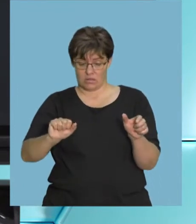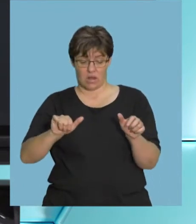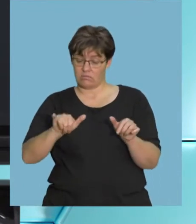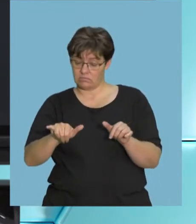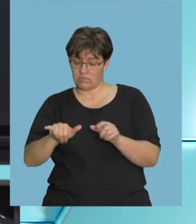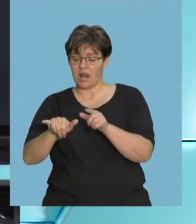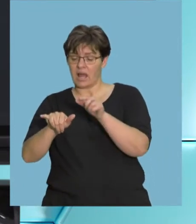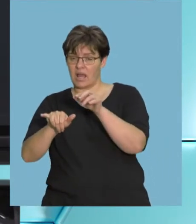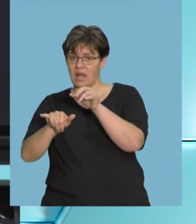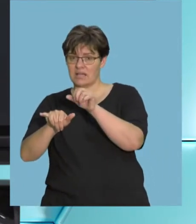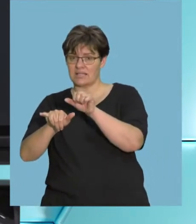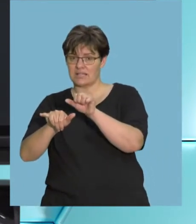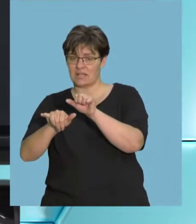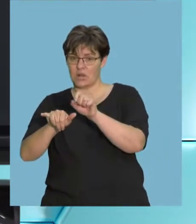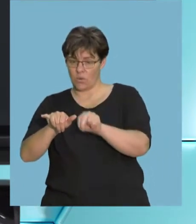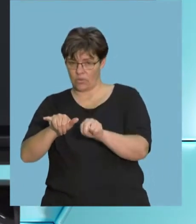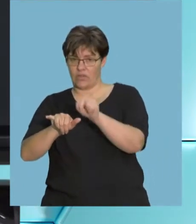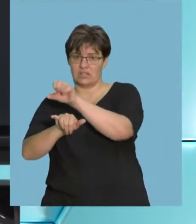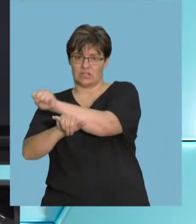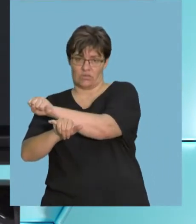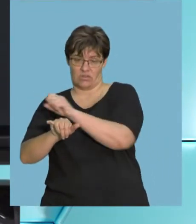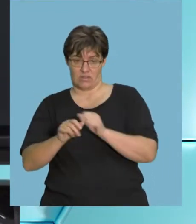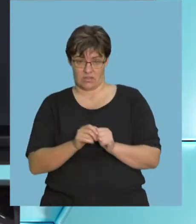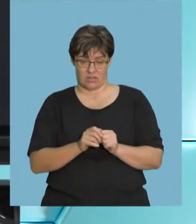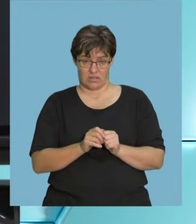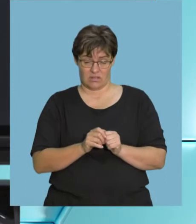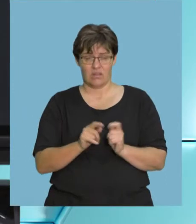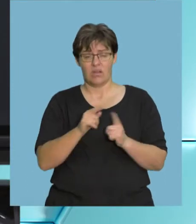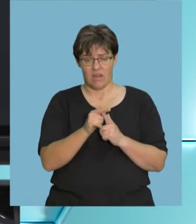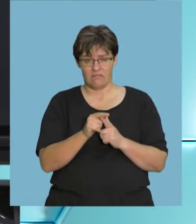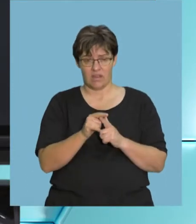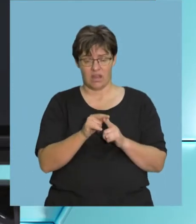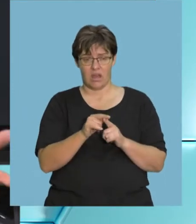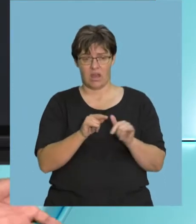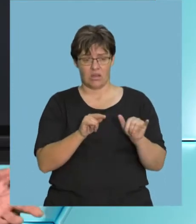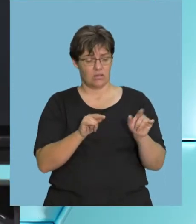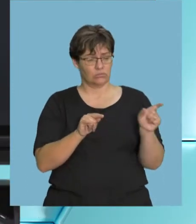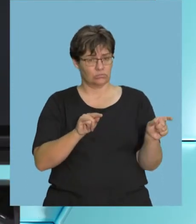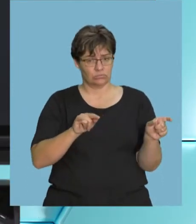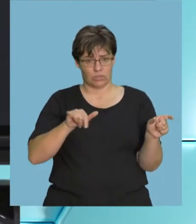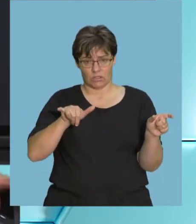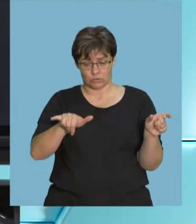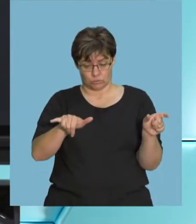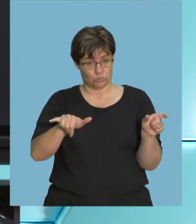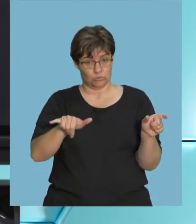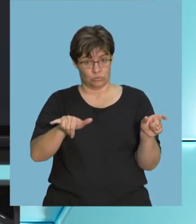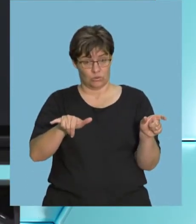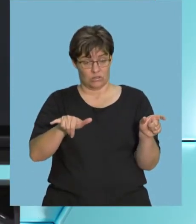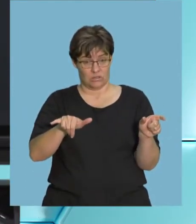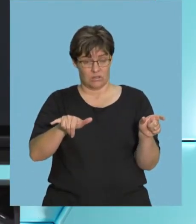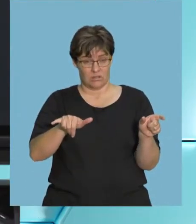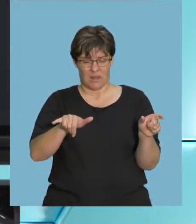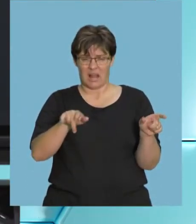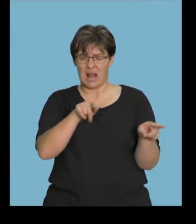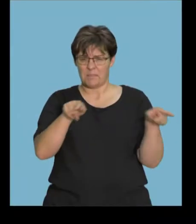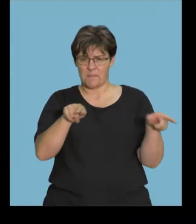necessarily making contact with each other. So the prediction is such that if you have got two magnets, you take two poles. In this case,